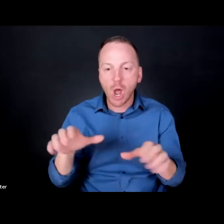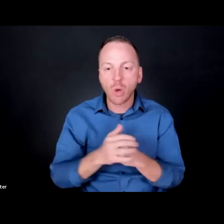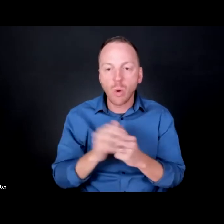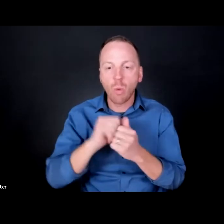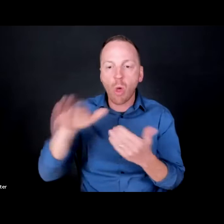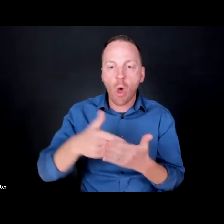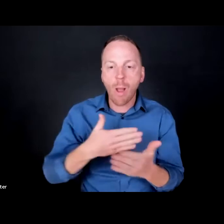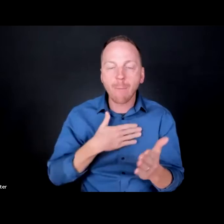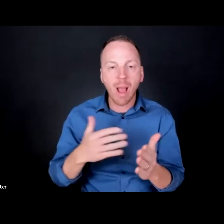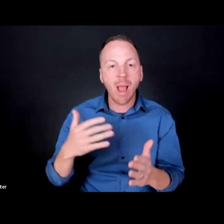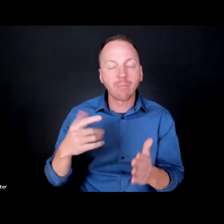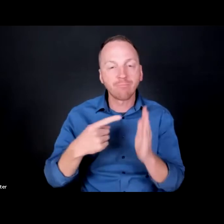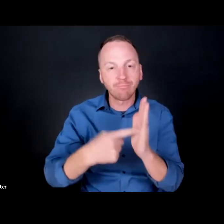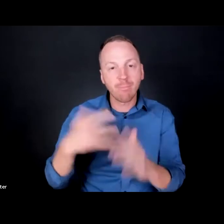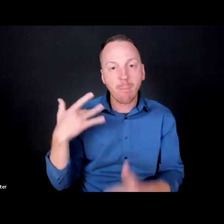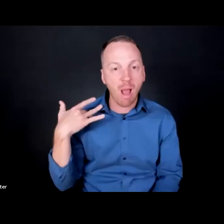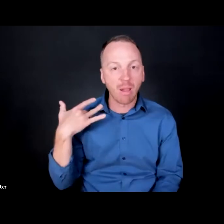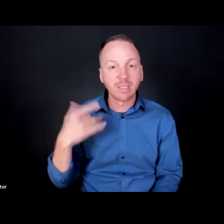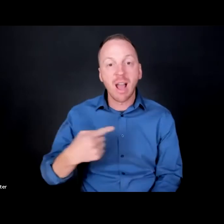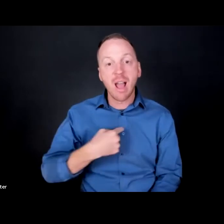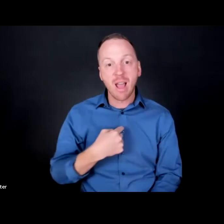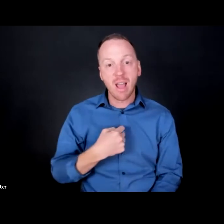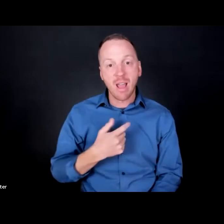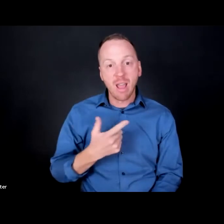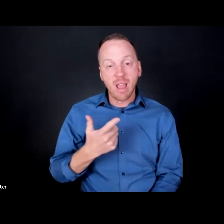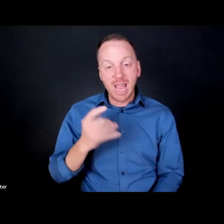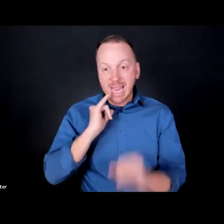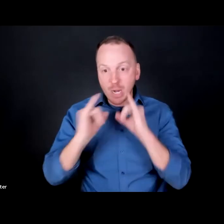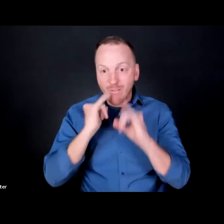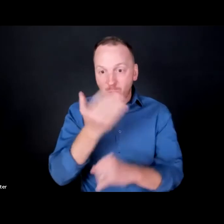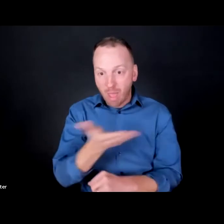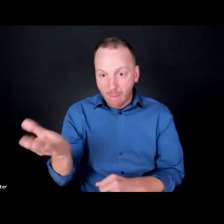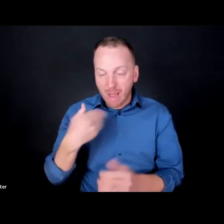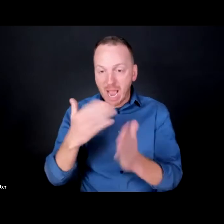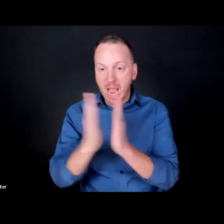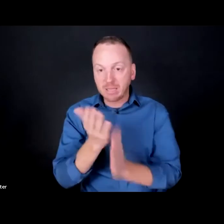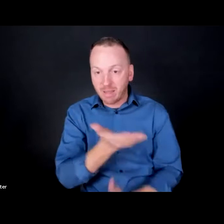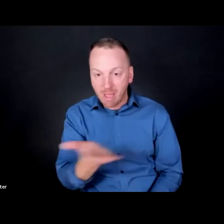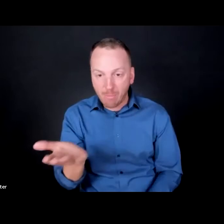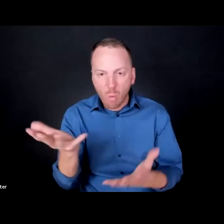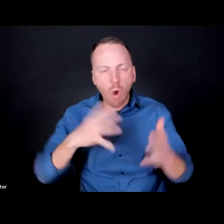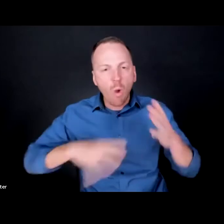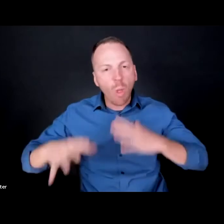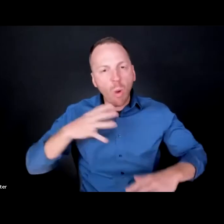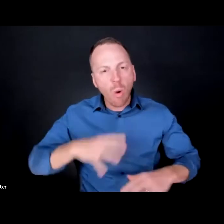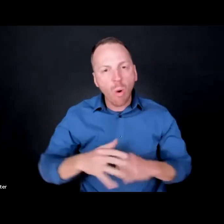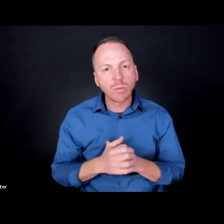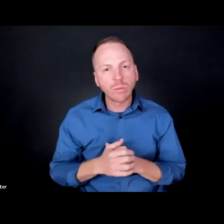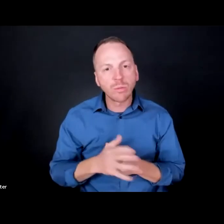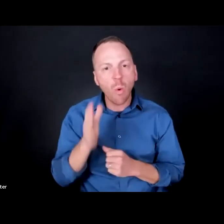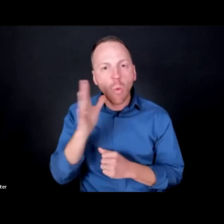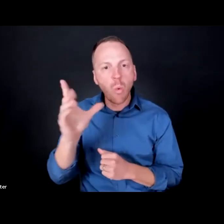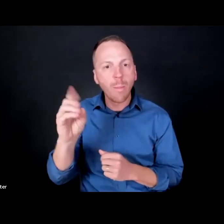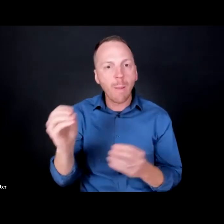of my models, where I interview them and ask them what clothing would